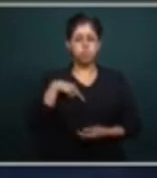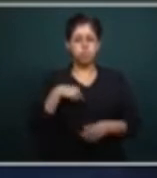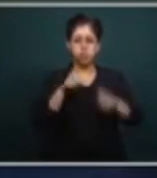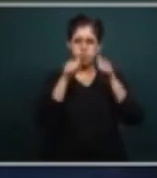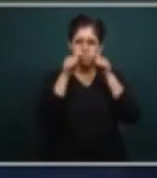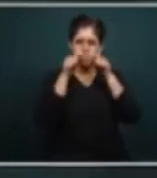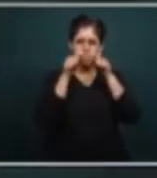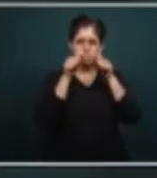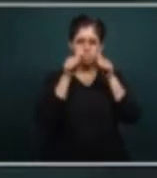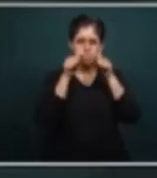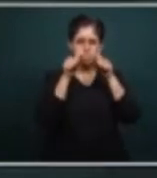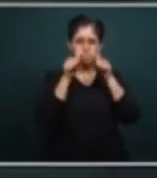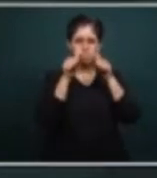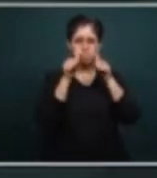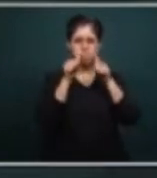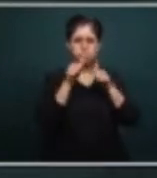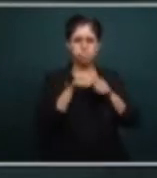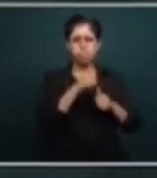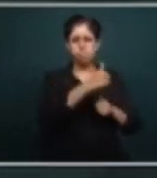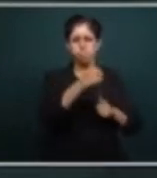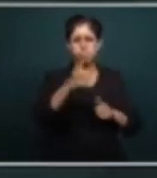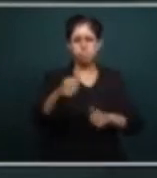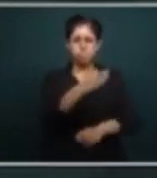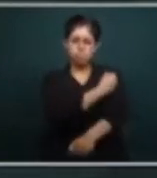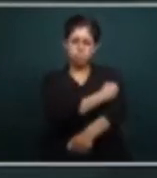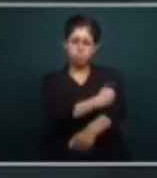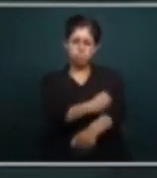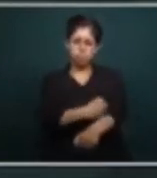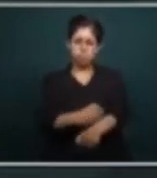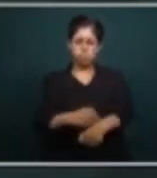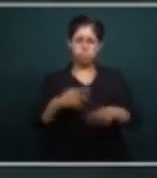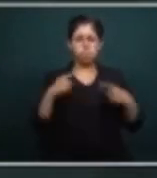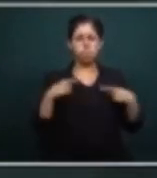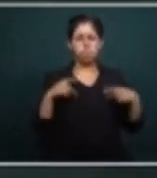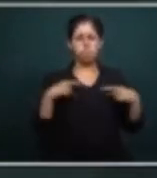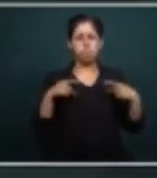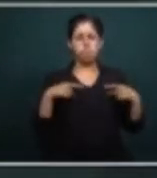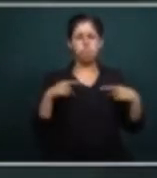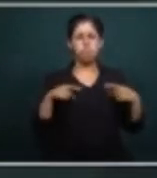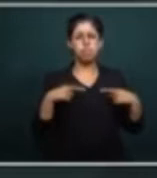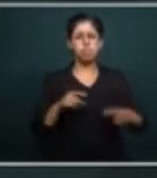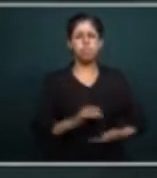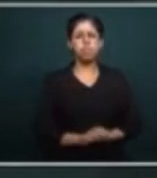And so we're also attending to the family members of the victims.